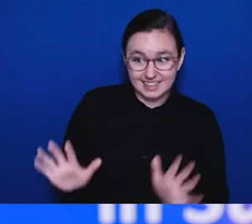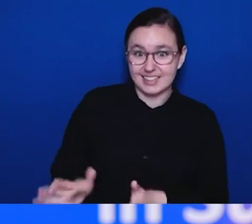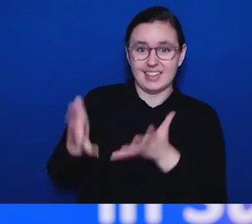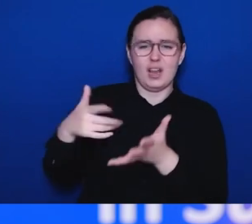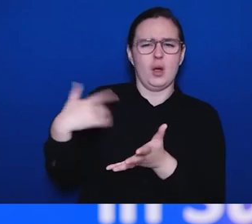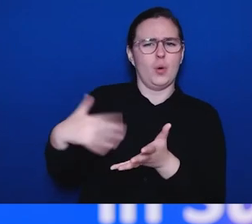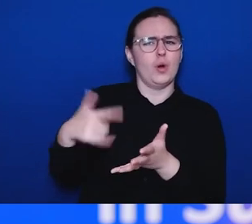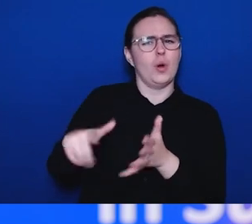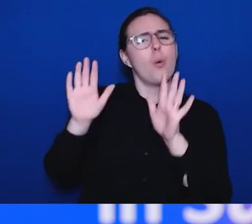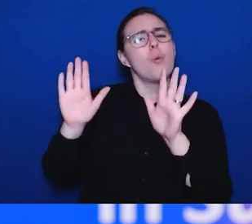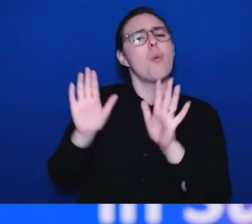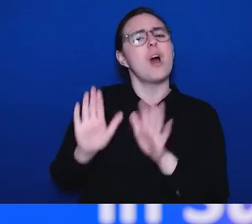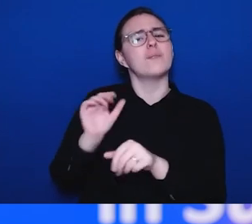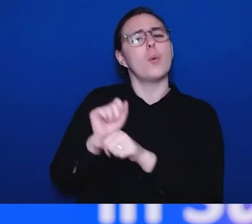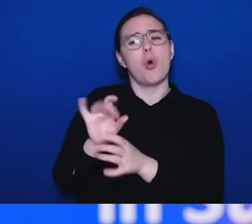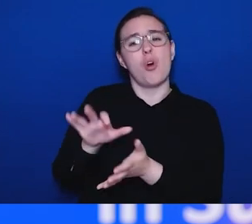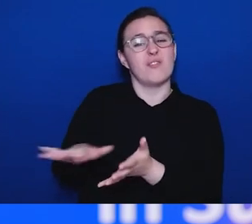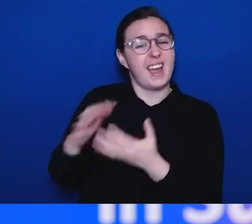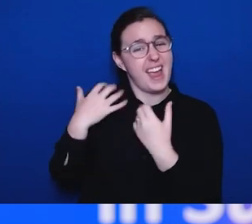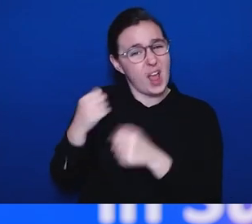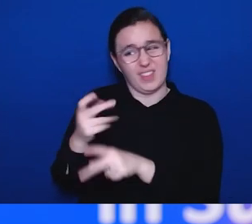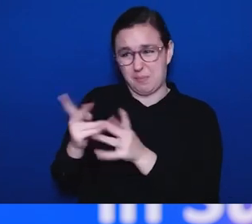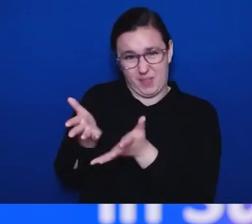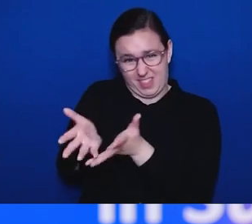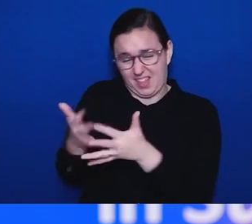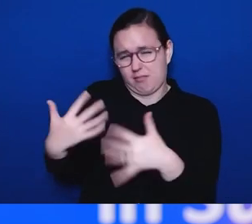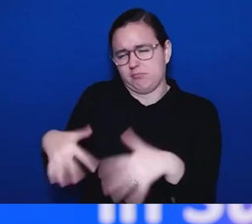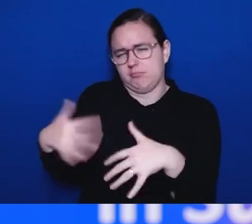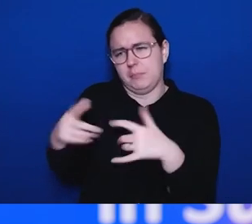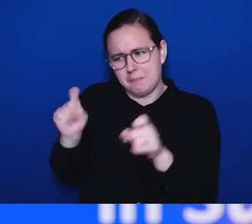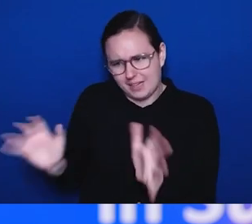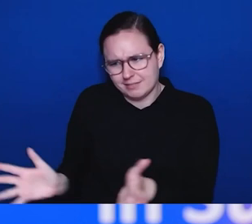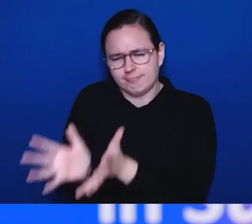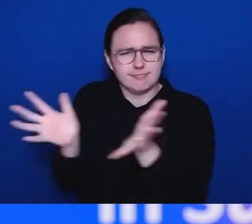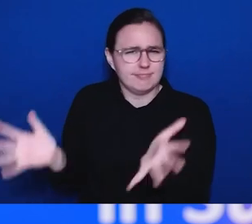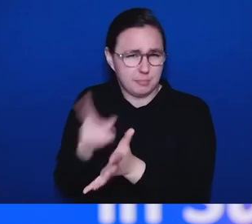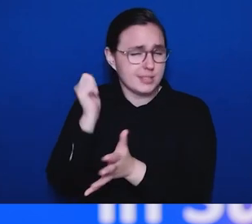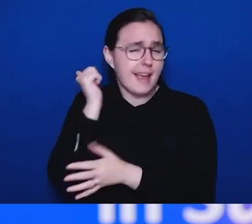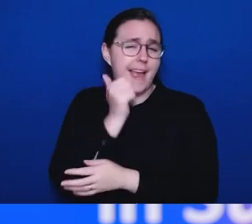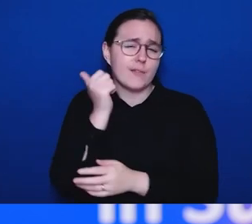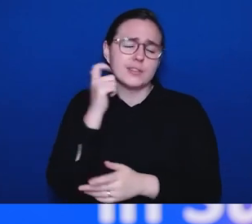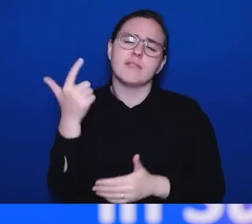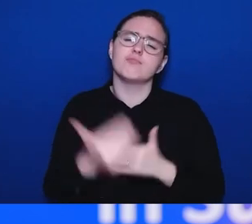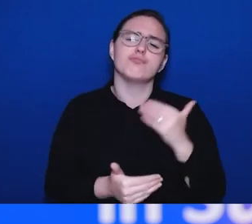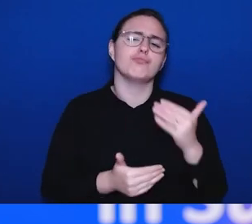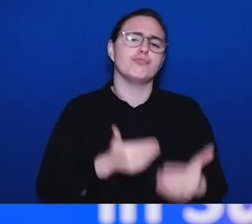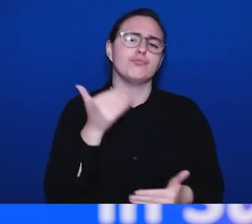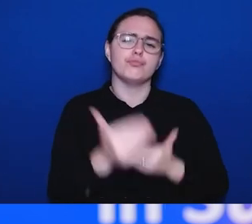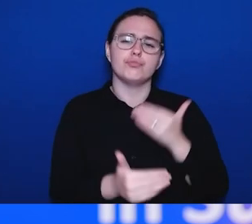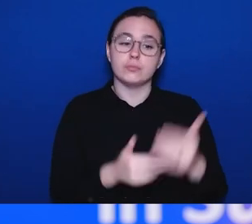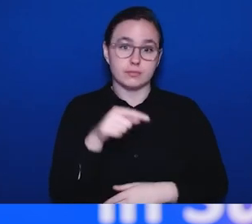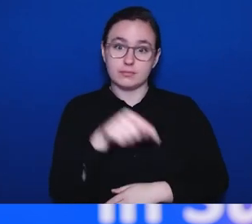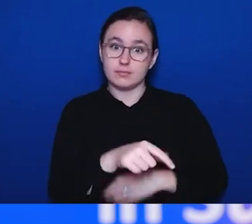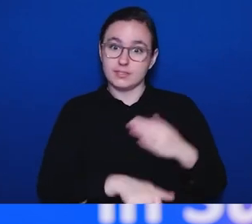times, had to stand up extraordinary care in this community. And our healthcare workers and our people in this community have